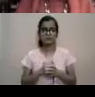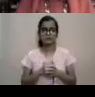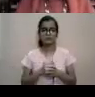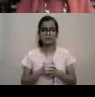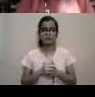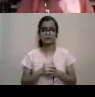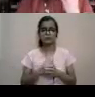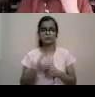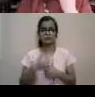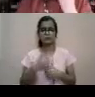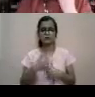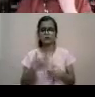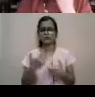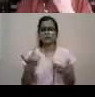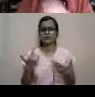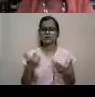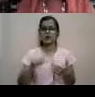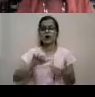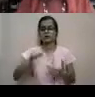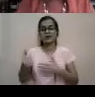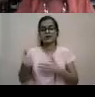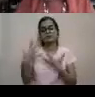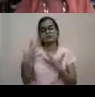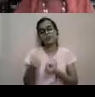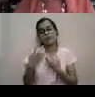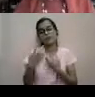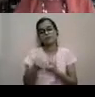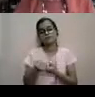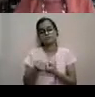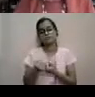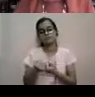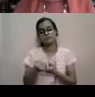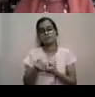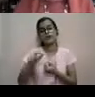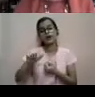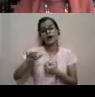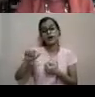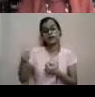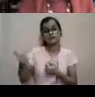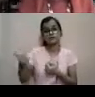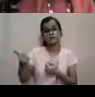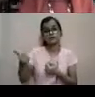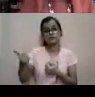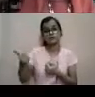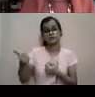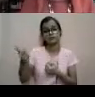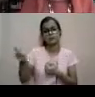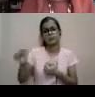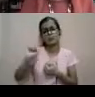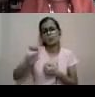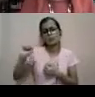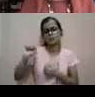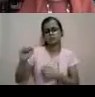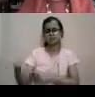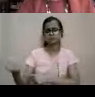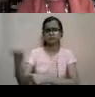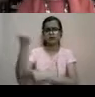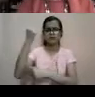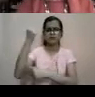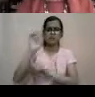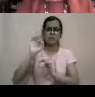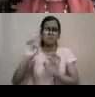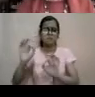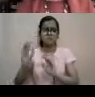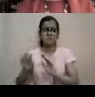need others, but they then have the power to extend or withhold their assistance.